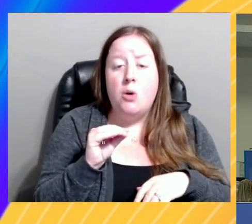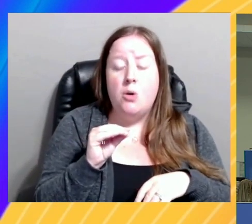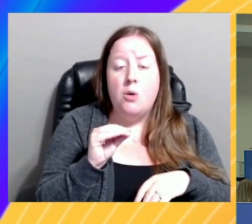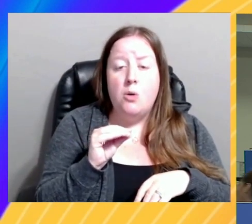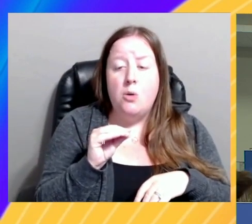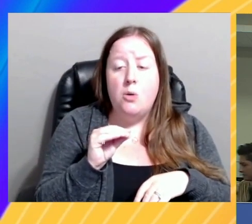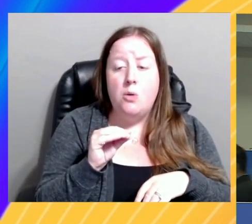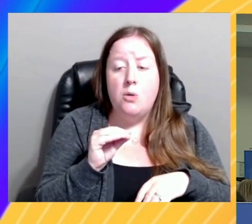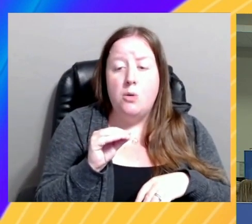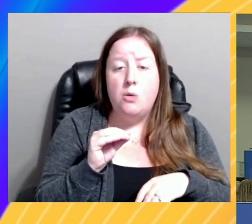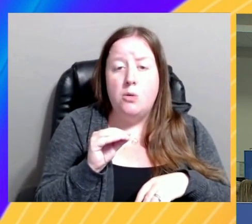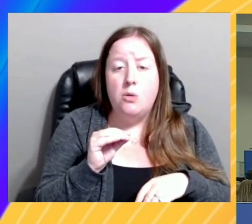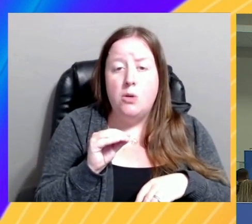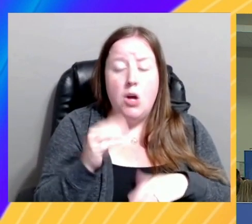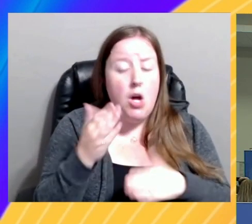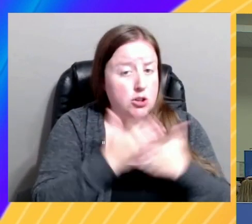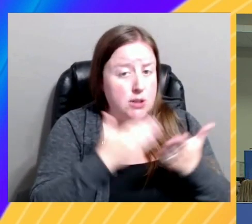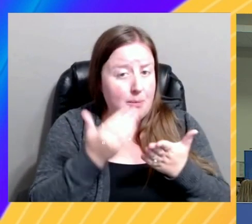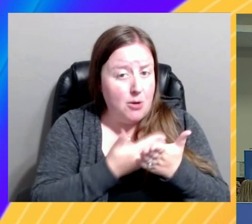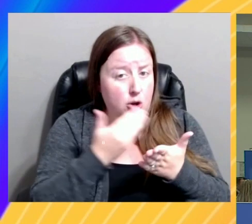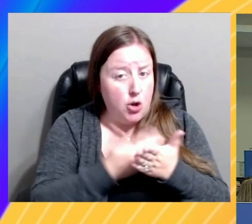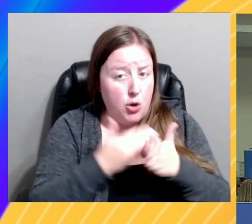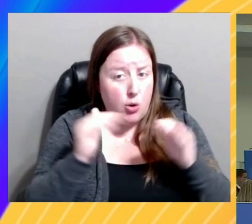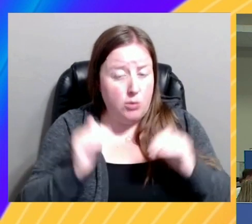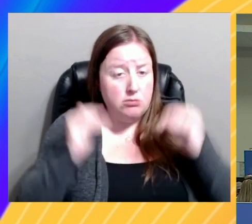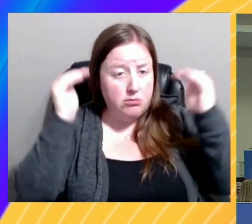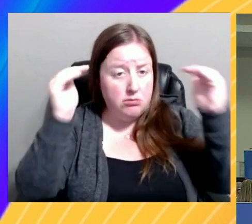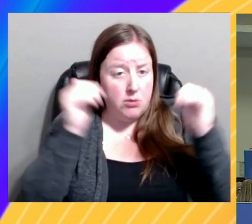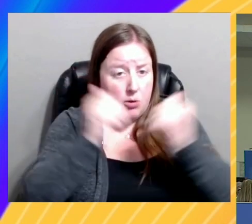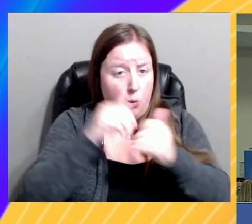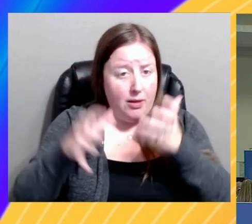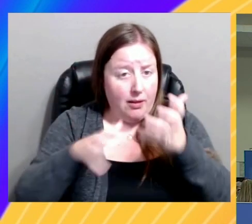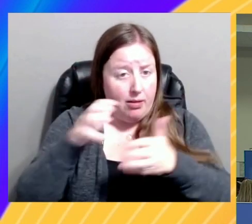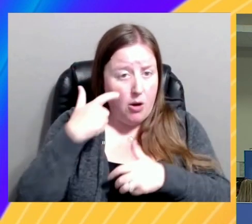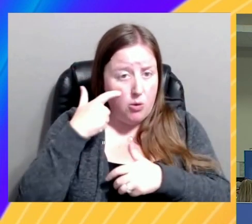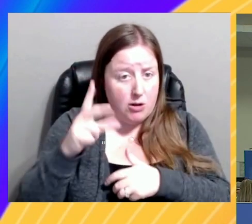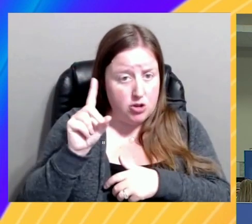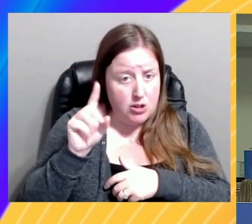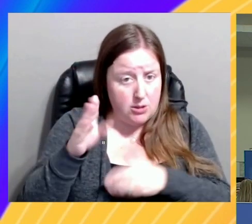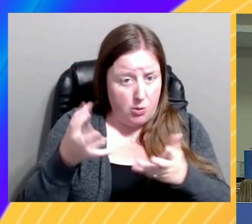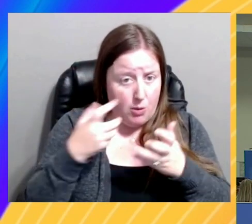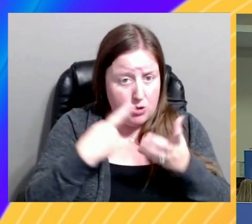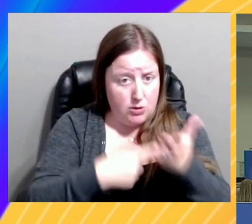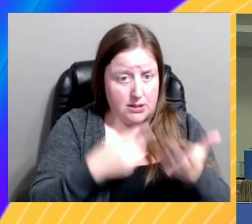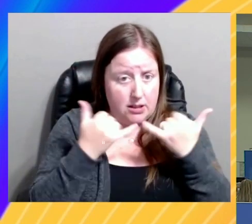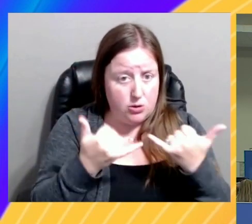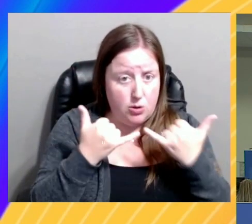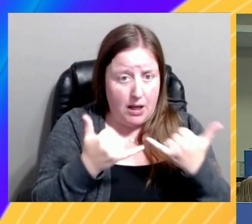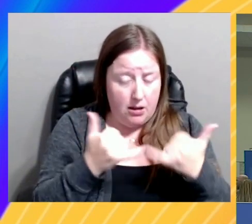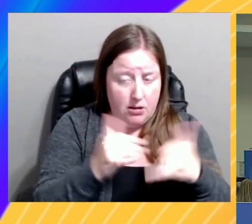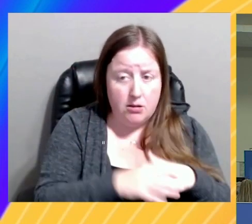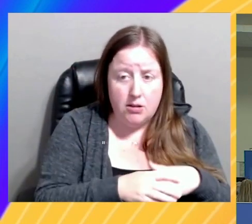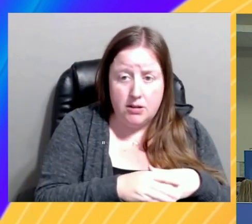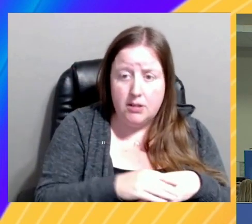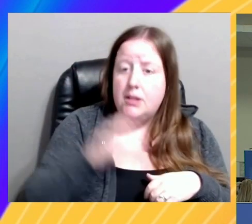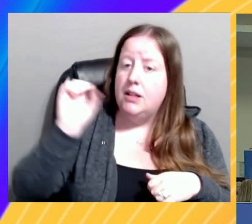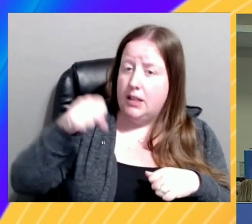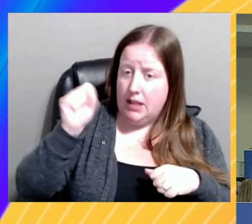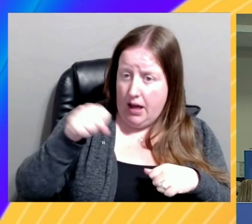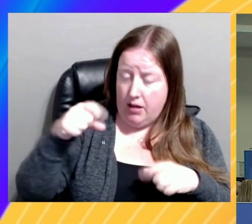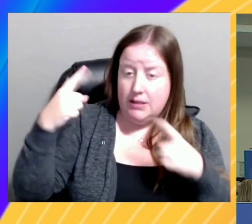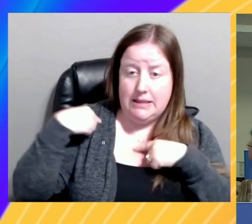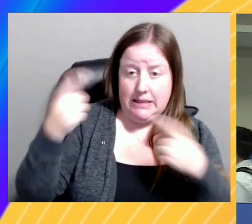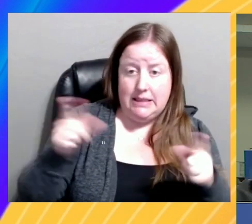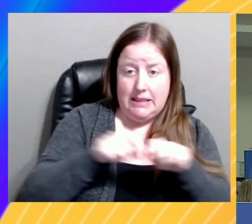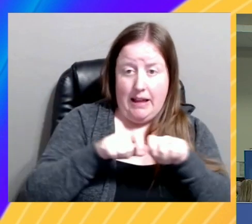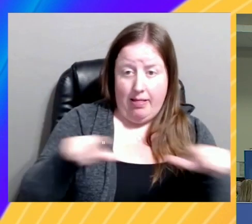are there some new enhancements with CloudWatch dashboards that we want to talk about today? Yeah, since they've launched CloudWatch, a